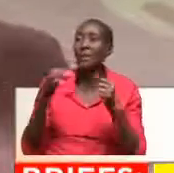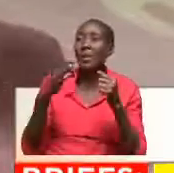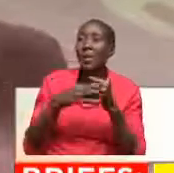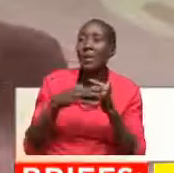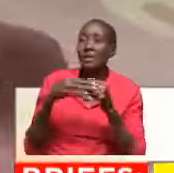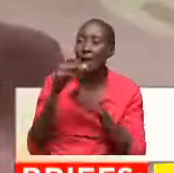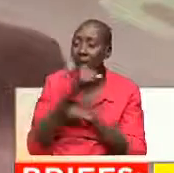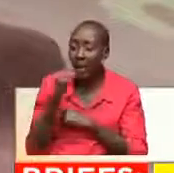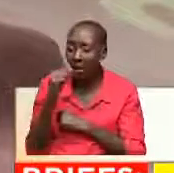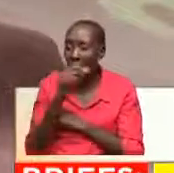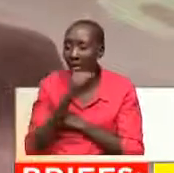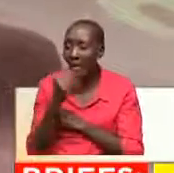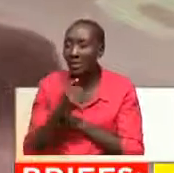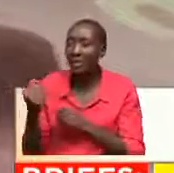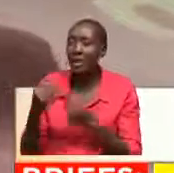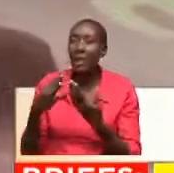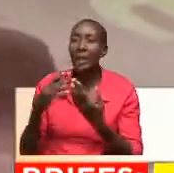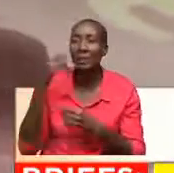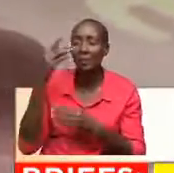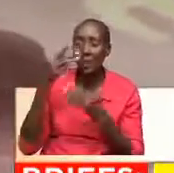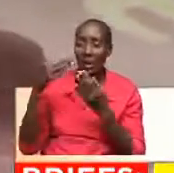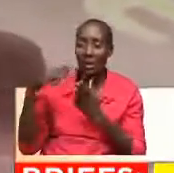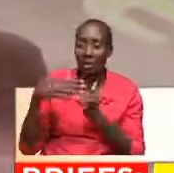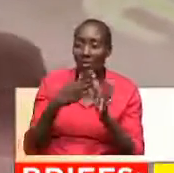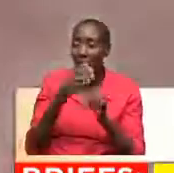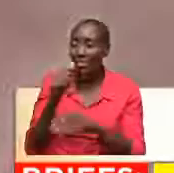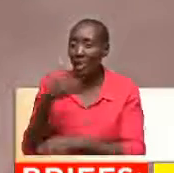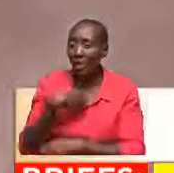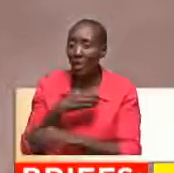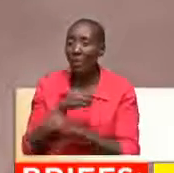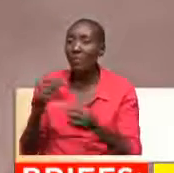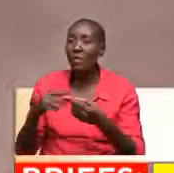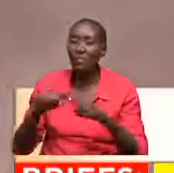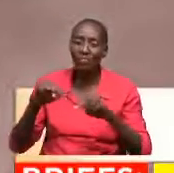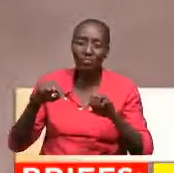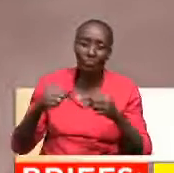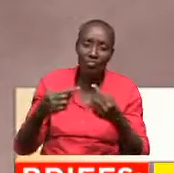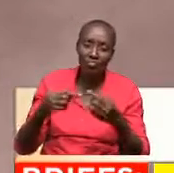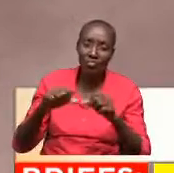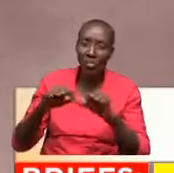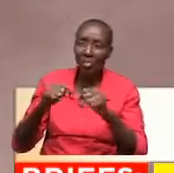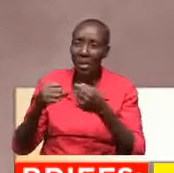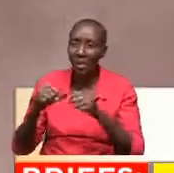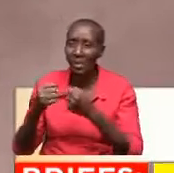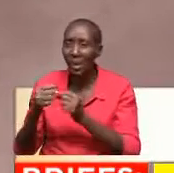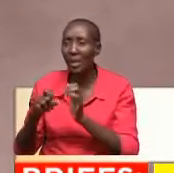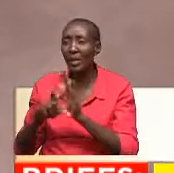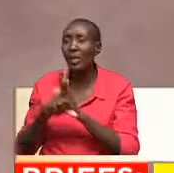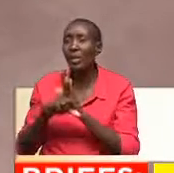choice but to keep breaking curfew, even though her pool of customers has dried up.